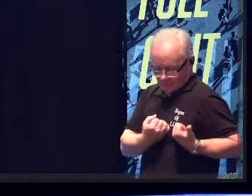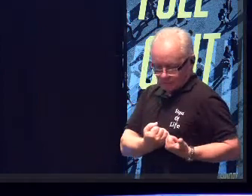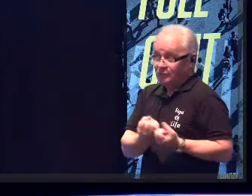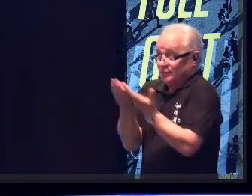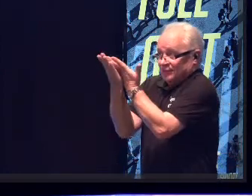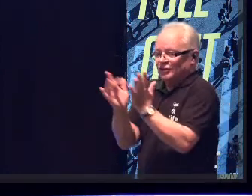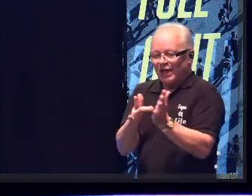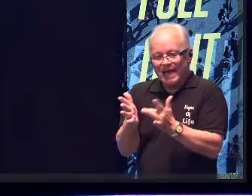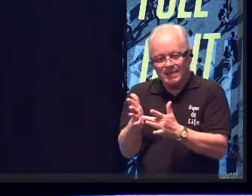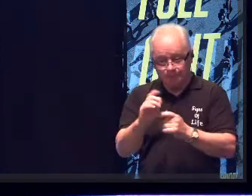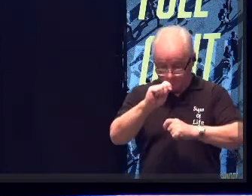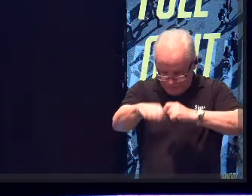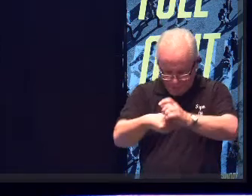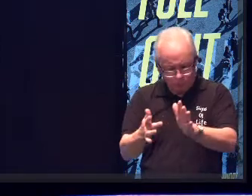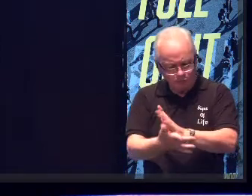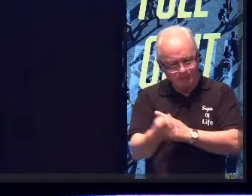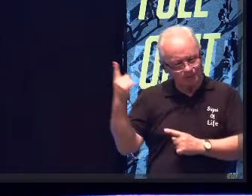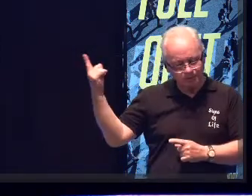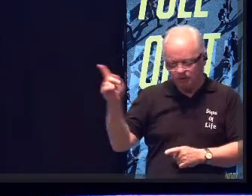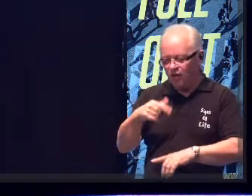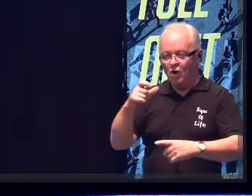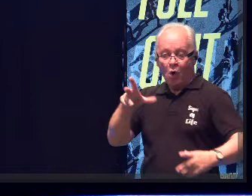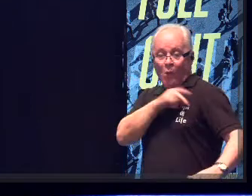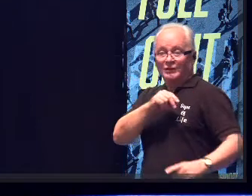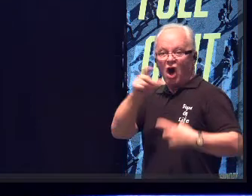an argument. It's to win hearts for Jesus.